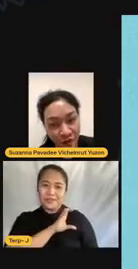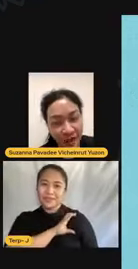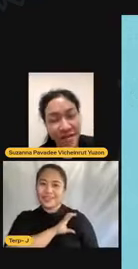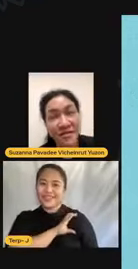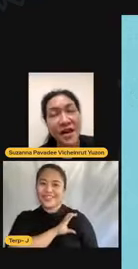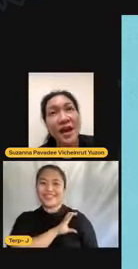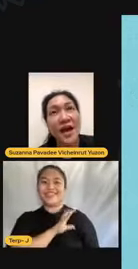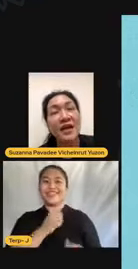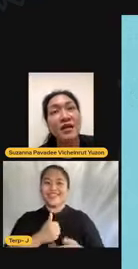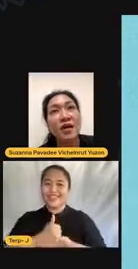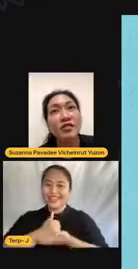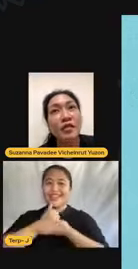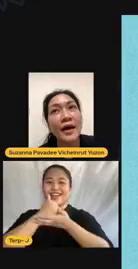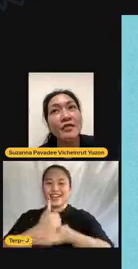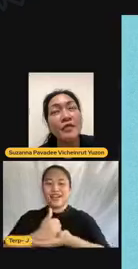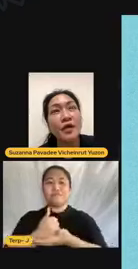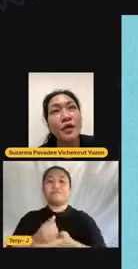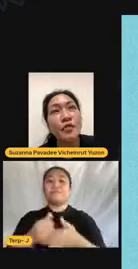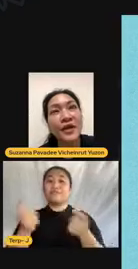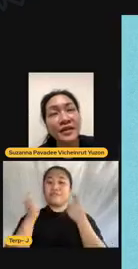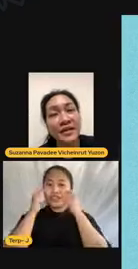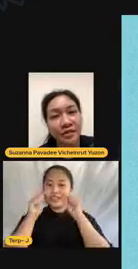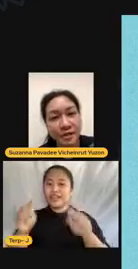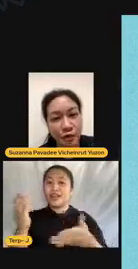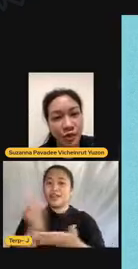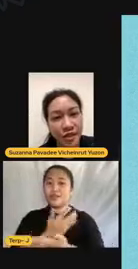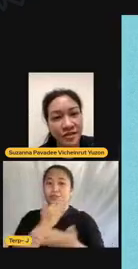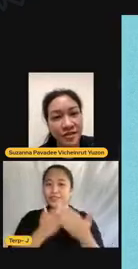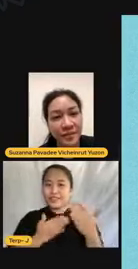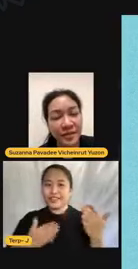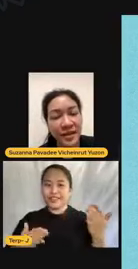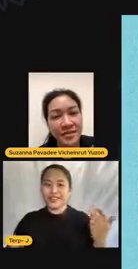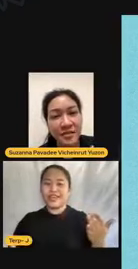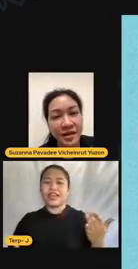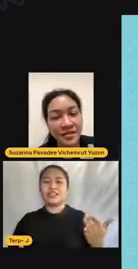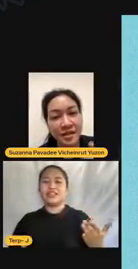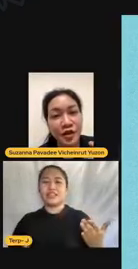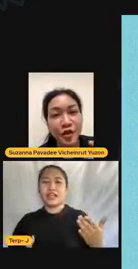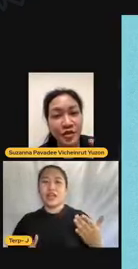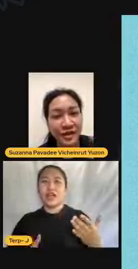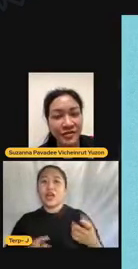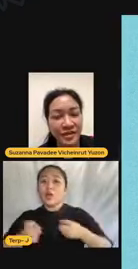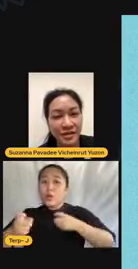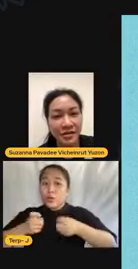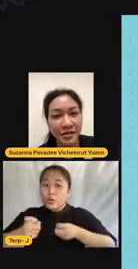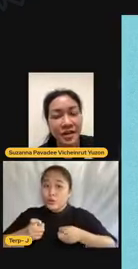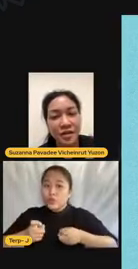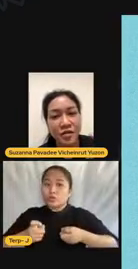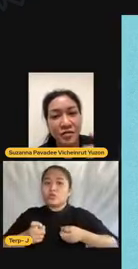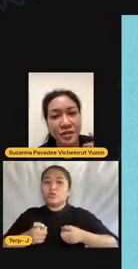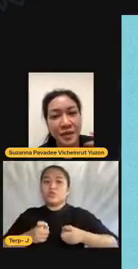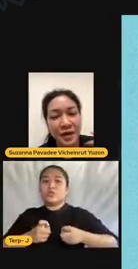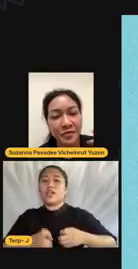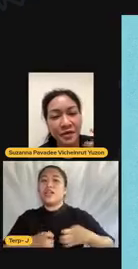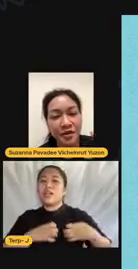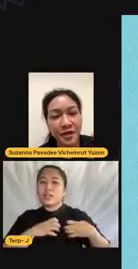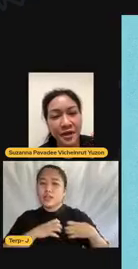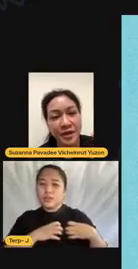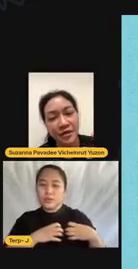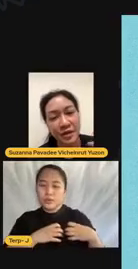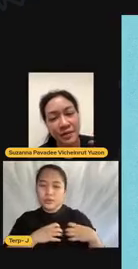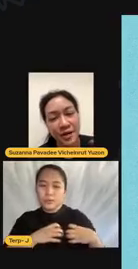to do new things, and also how to regulate their emotions. That's a huge life skill. So if they